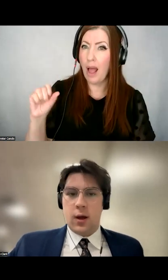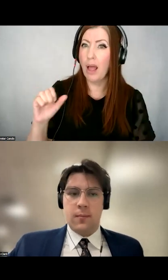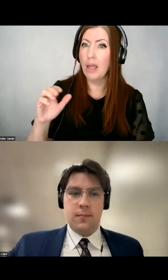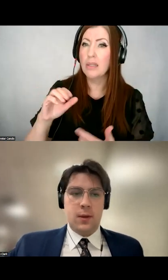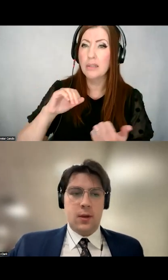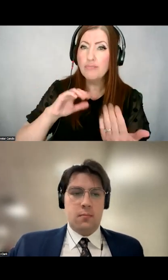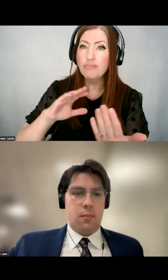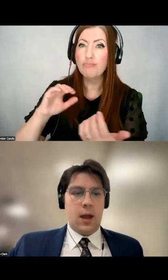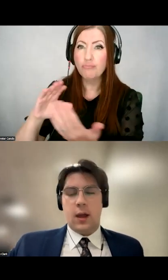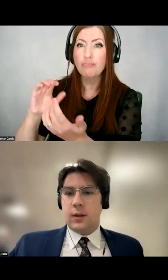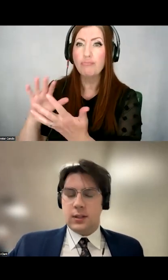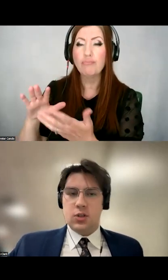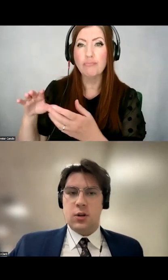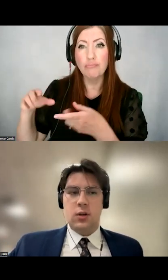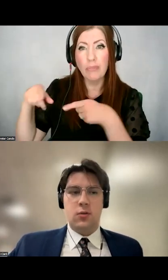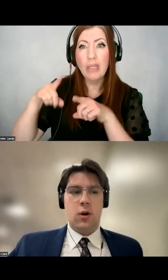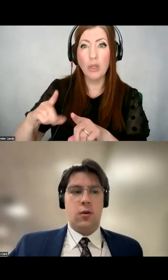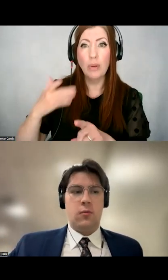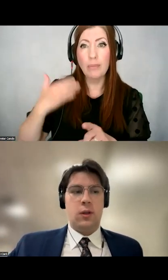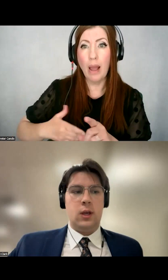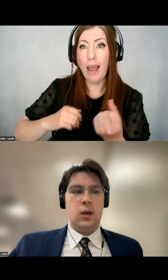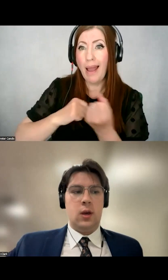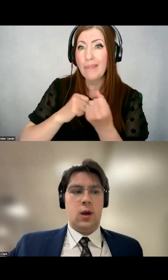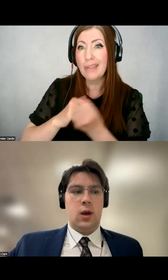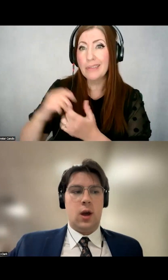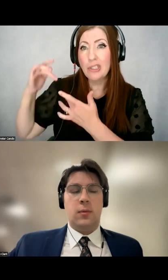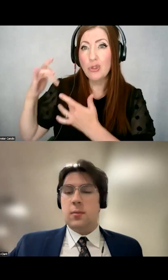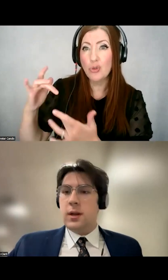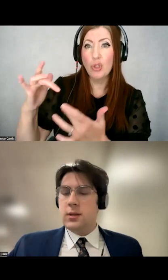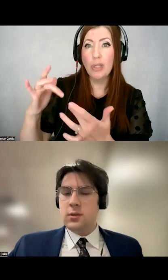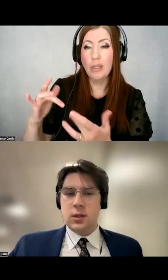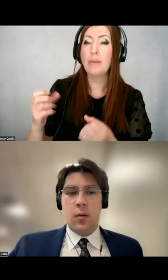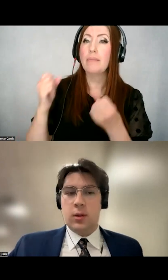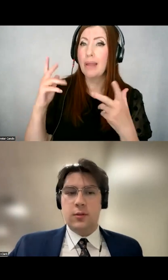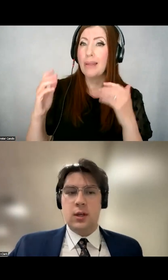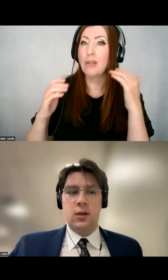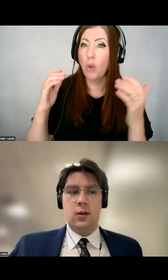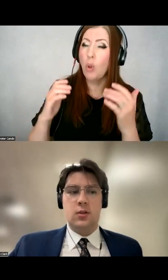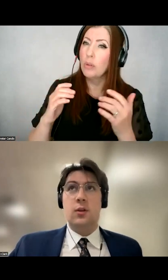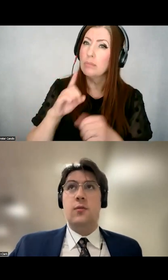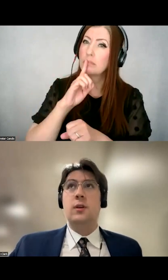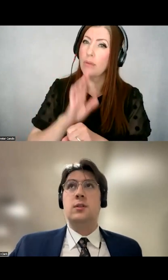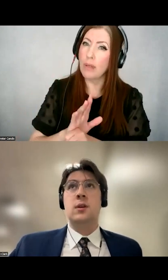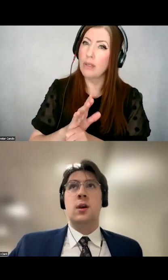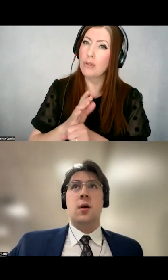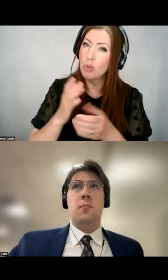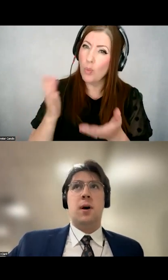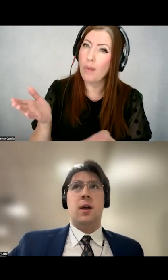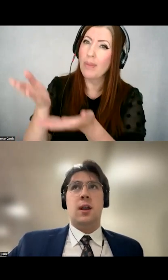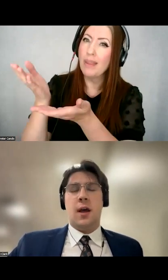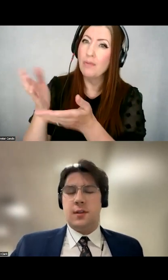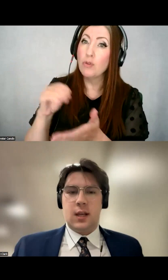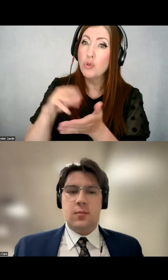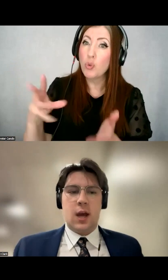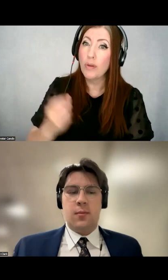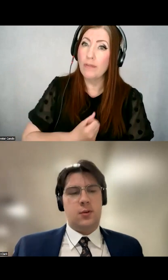throughout my advocacy journey who are really committed to uplifting student voice.